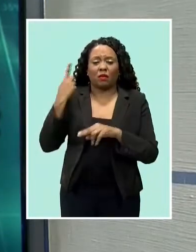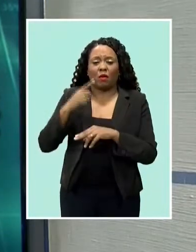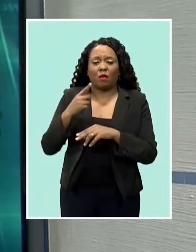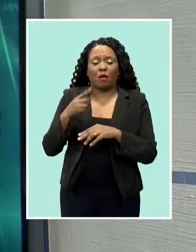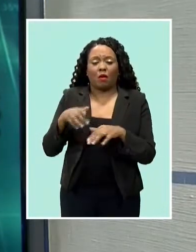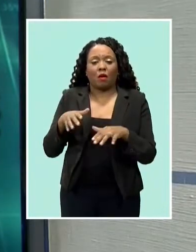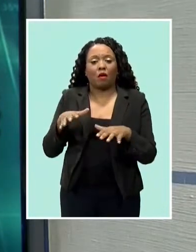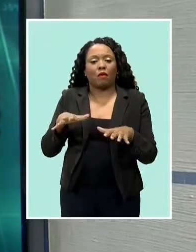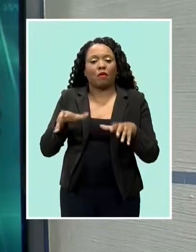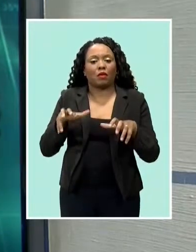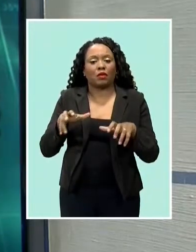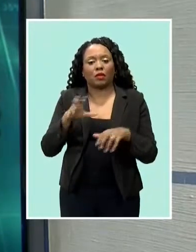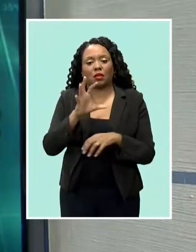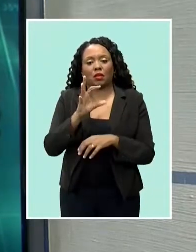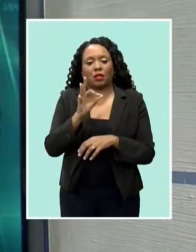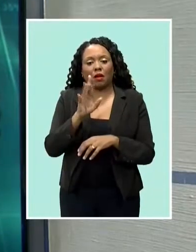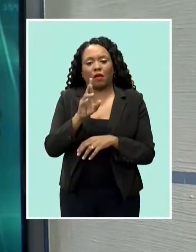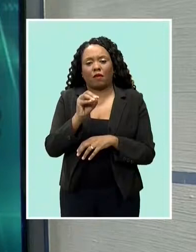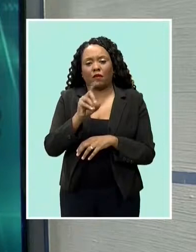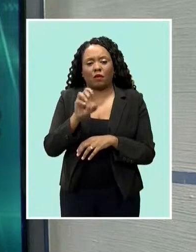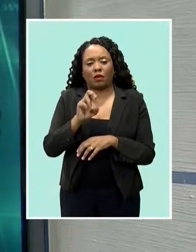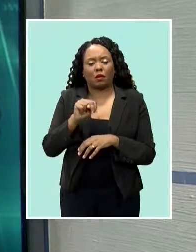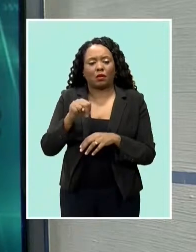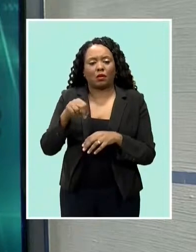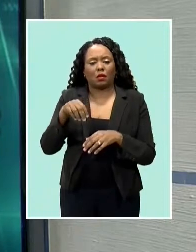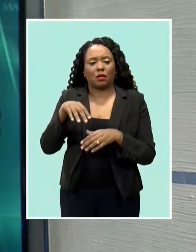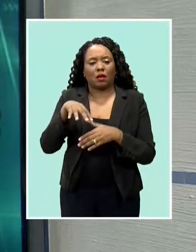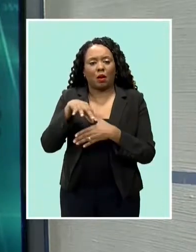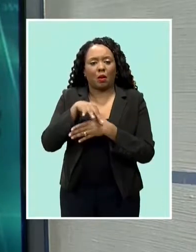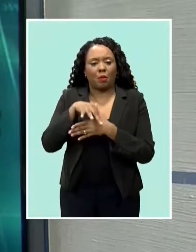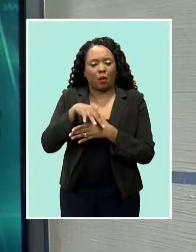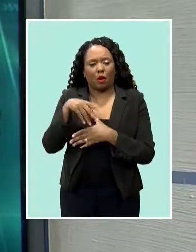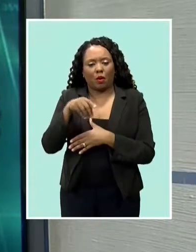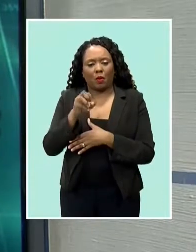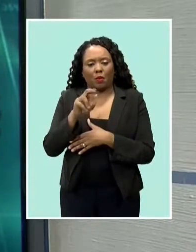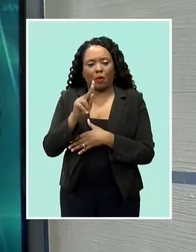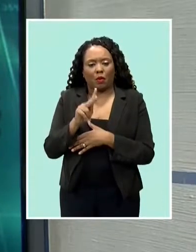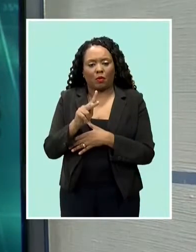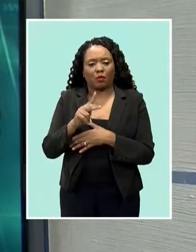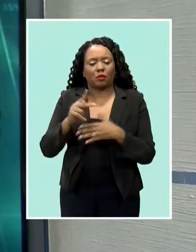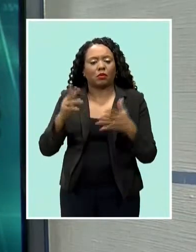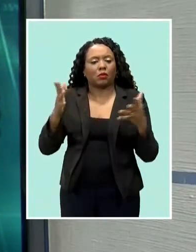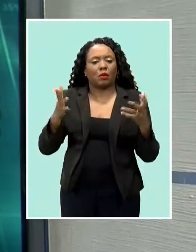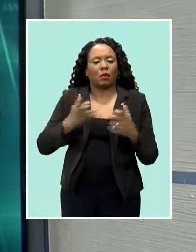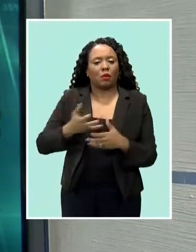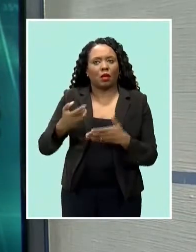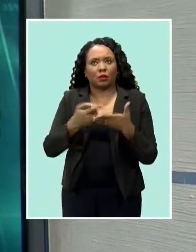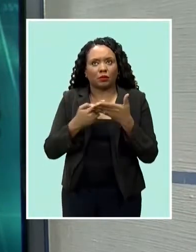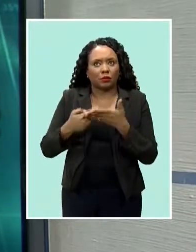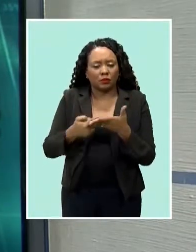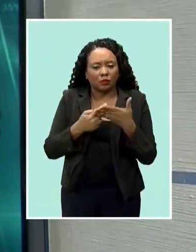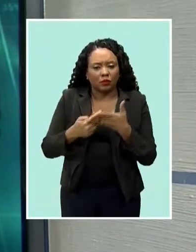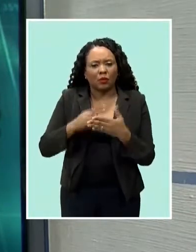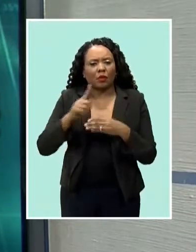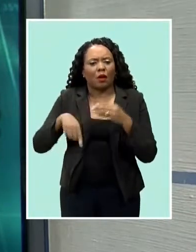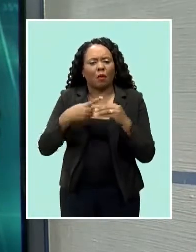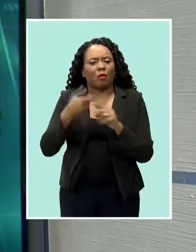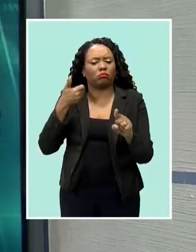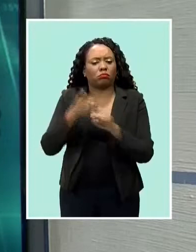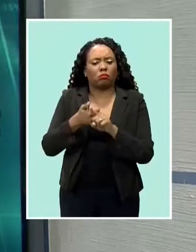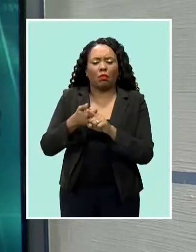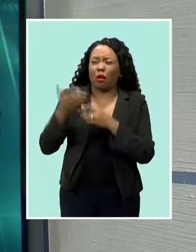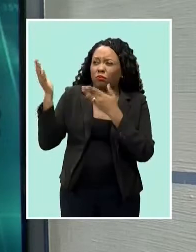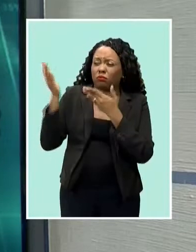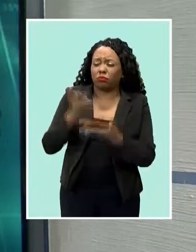He was part of a meeting convened by the Barbados Agricultural Society to address local pig farmers' concerns about the impact of